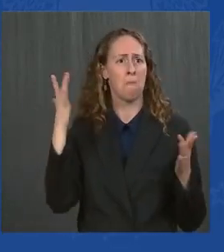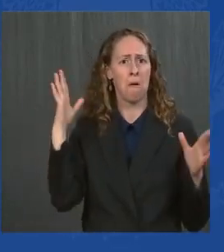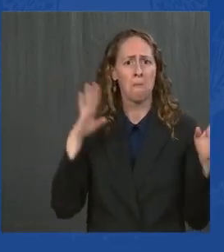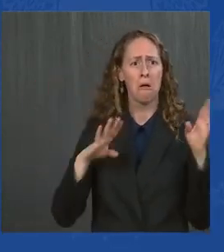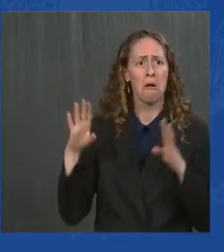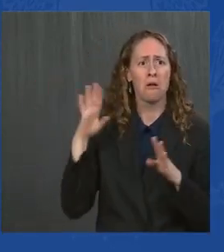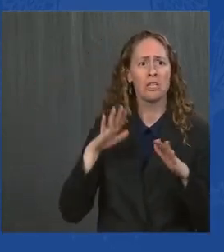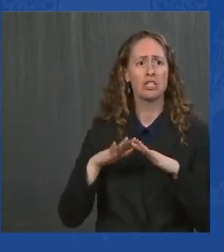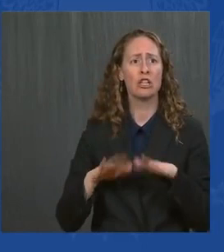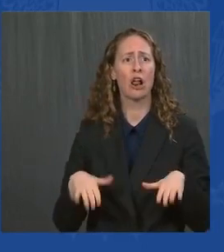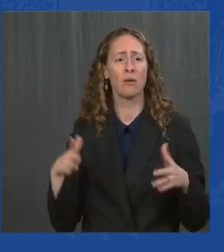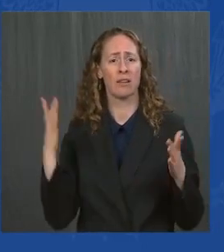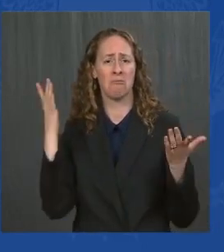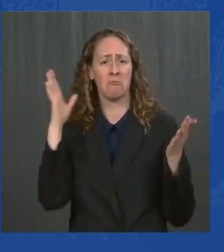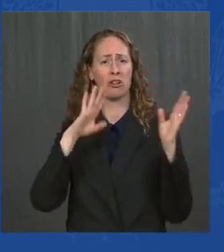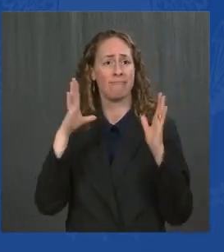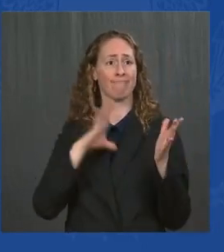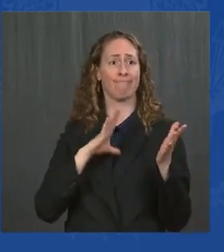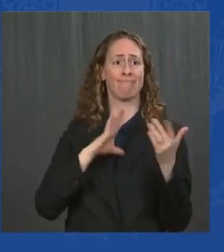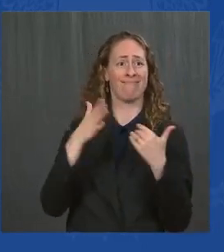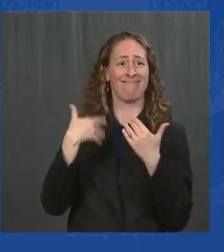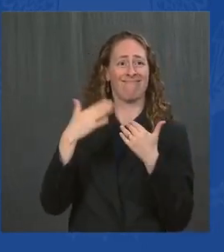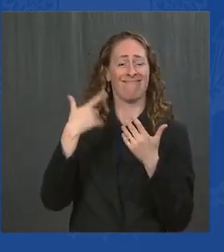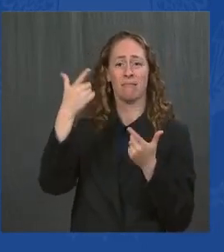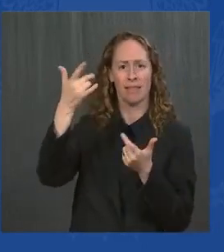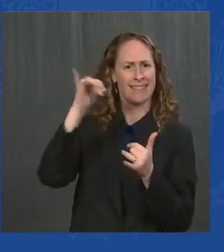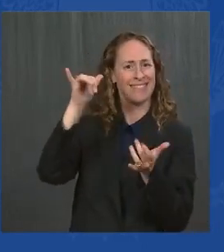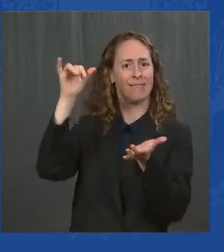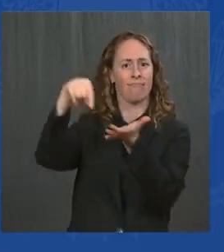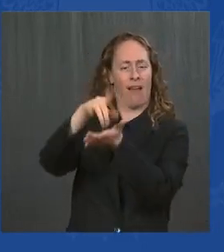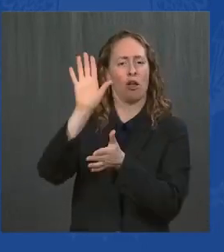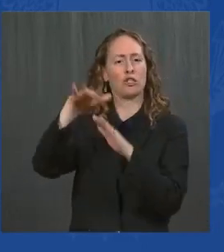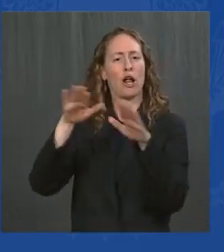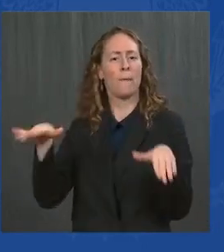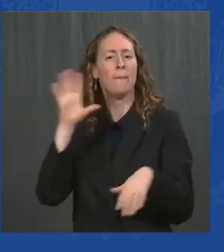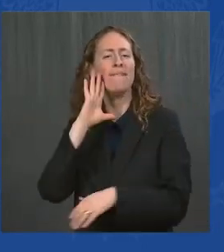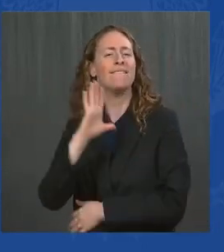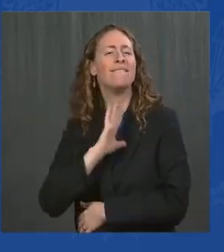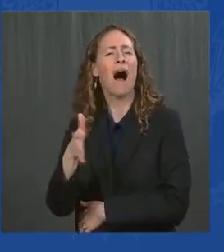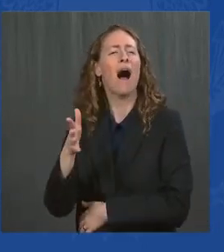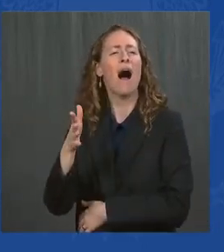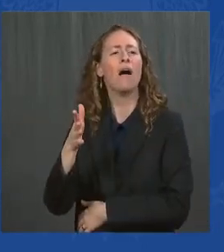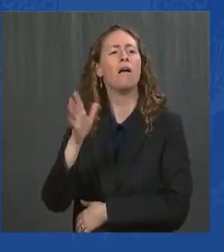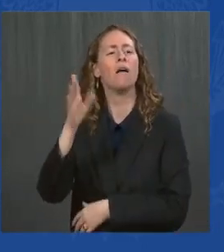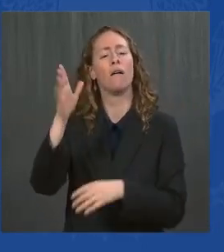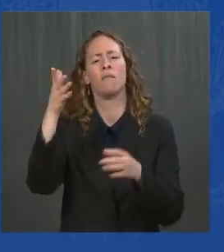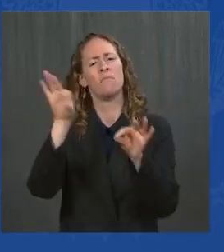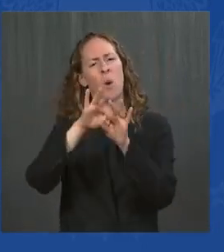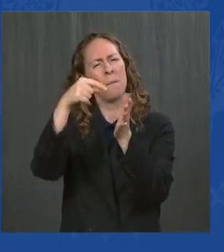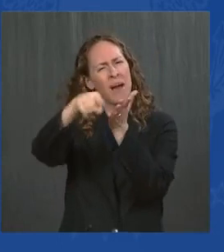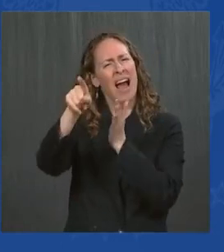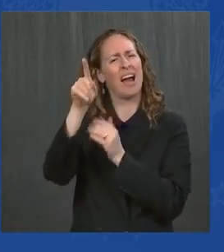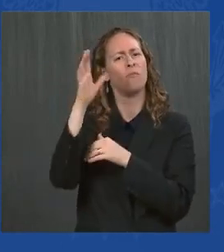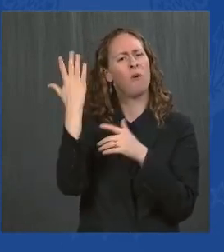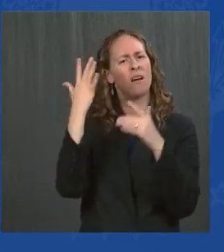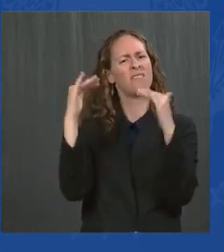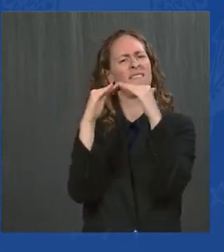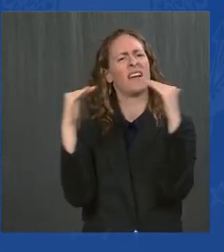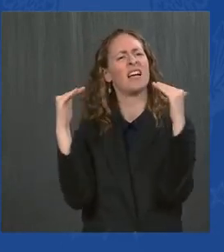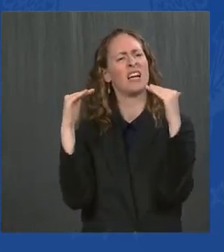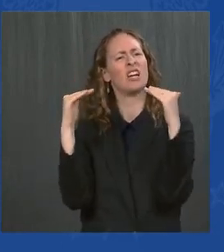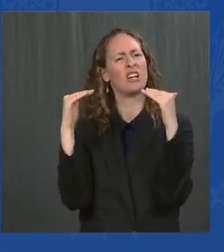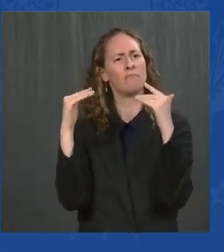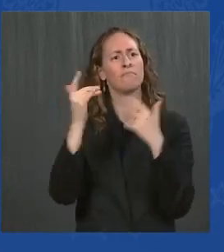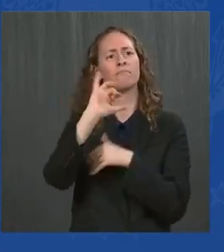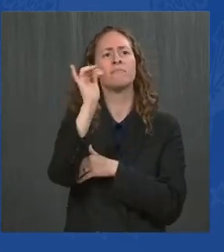of living. But just pay a fair share. Corporate America is going to continue to do very